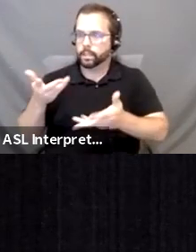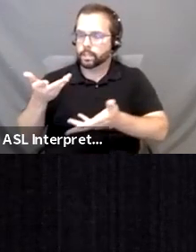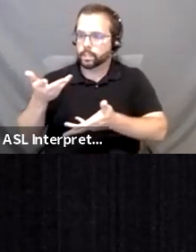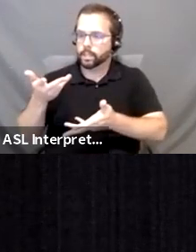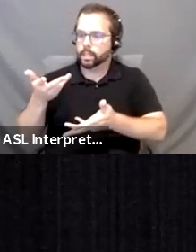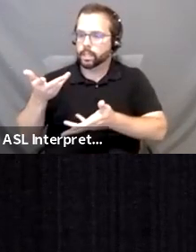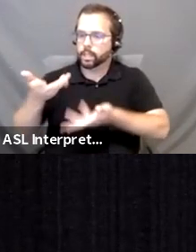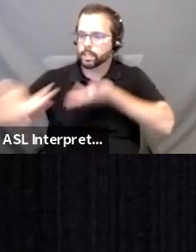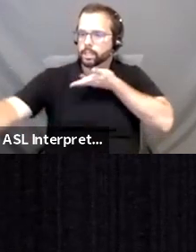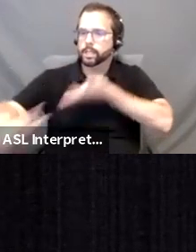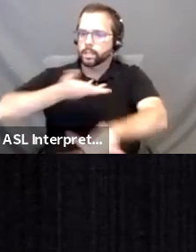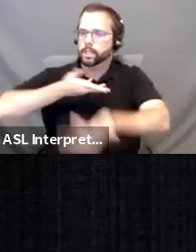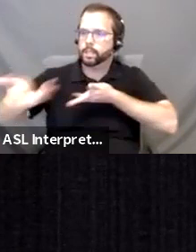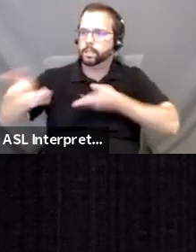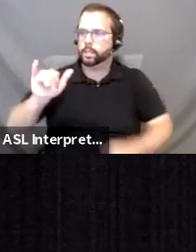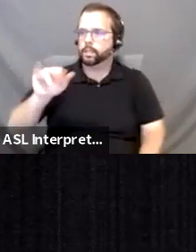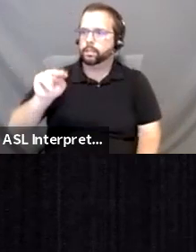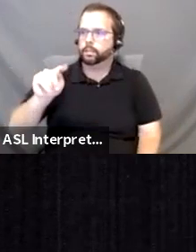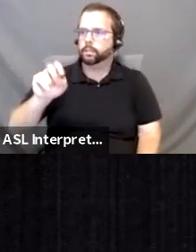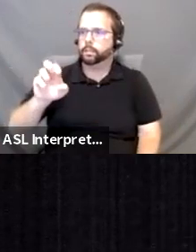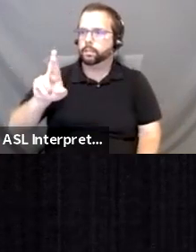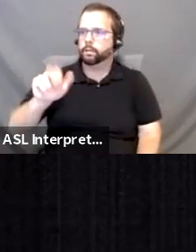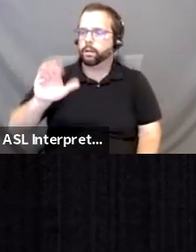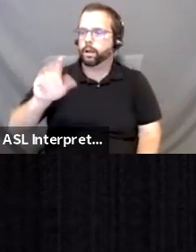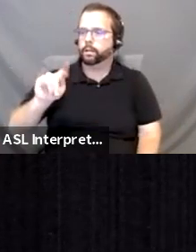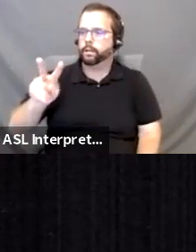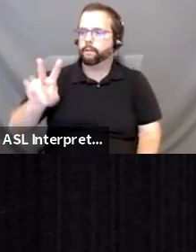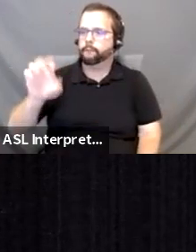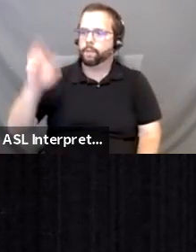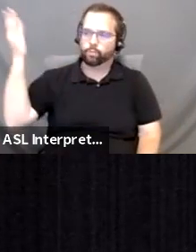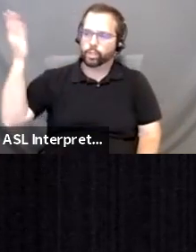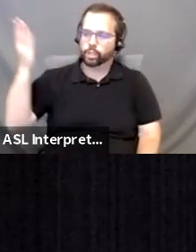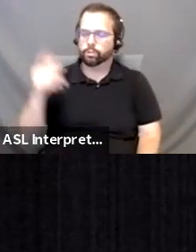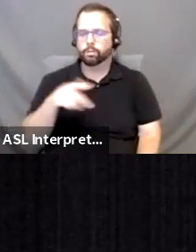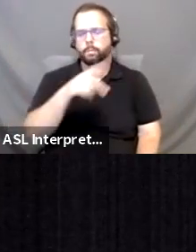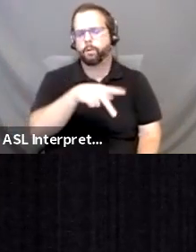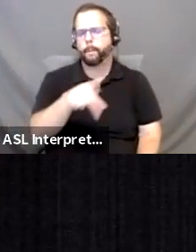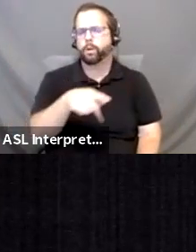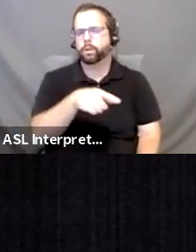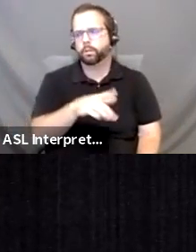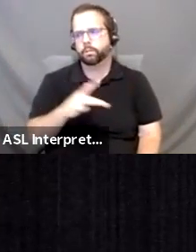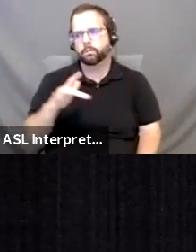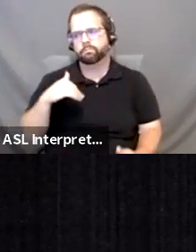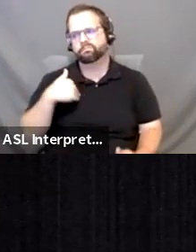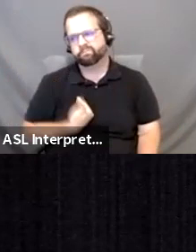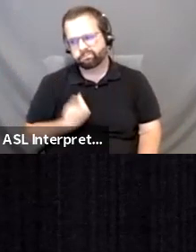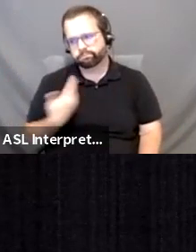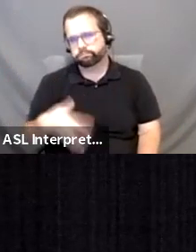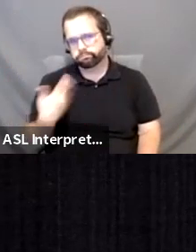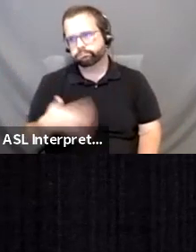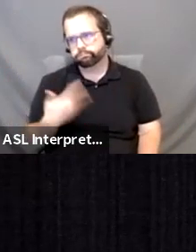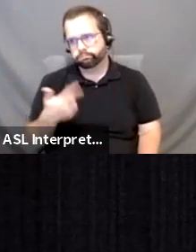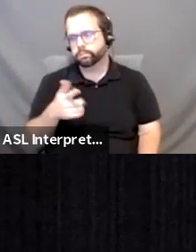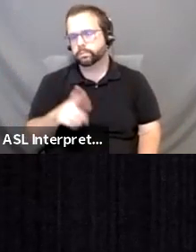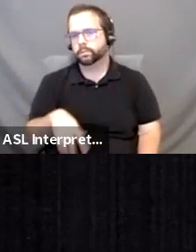presentations, if you were. So we kind of get tired of seeing PowerPoints. It's a little different than like the screen share.